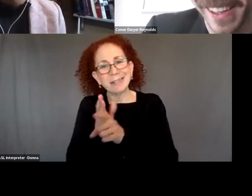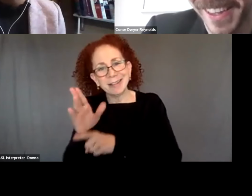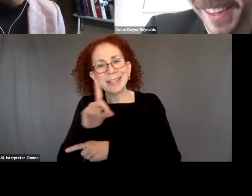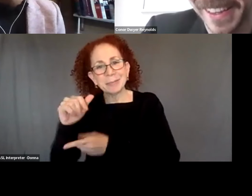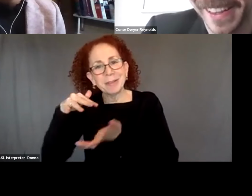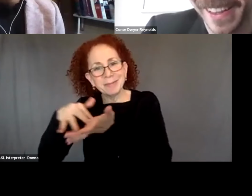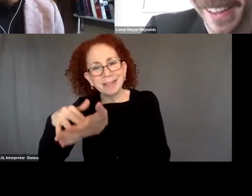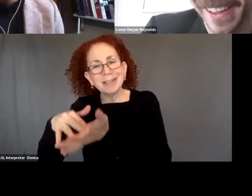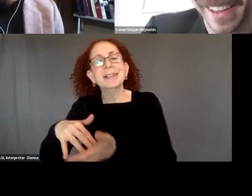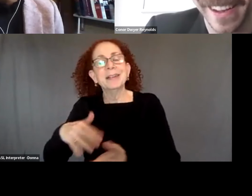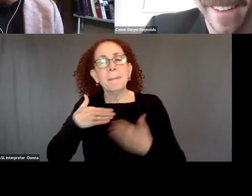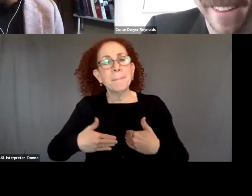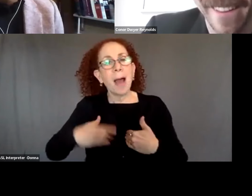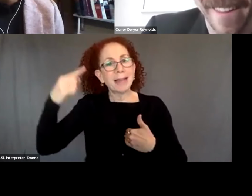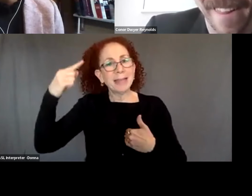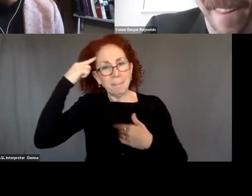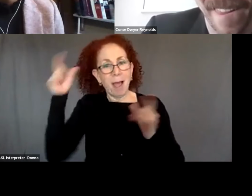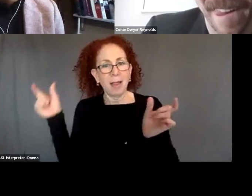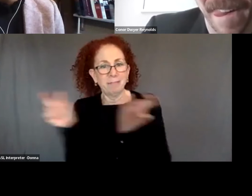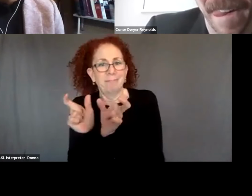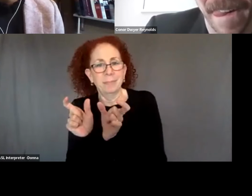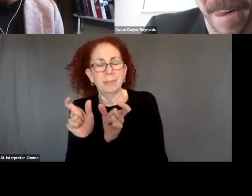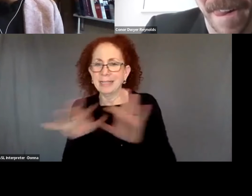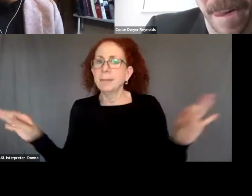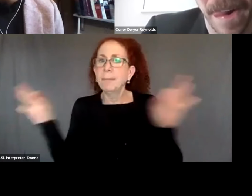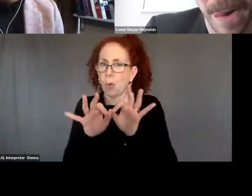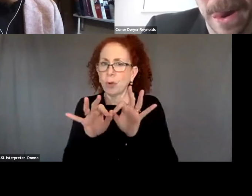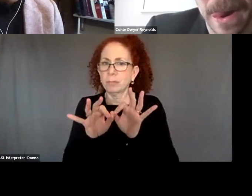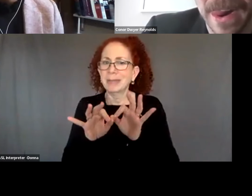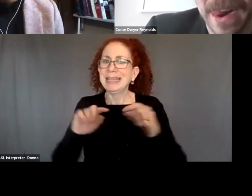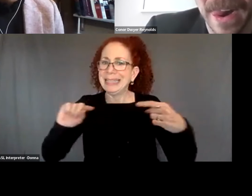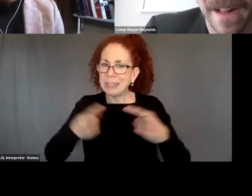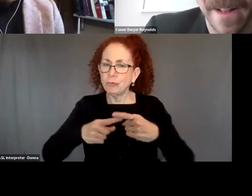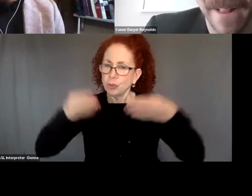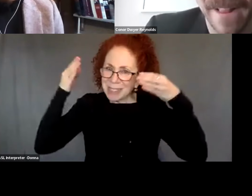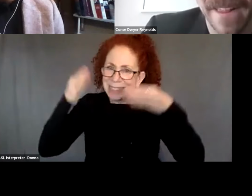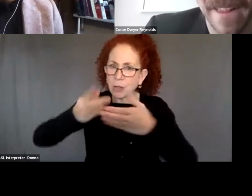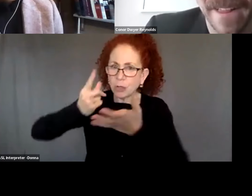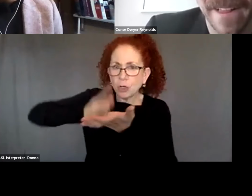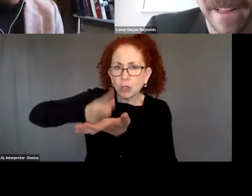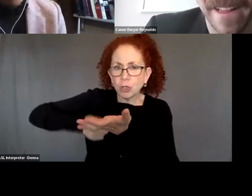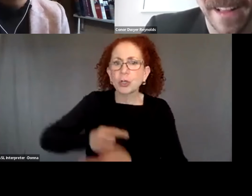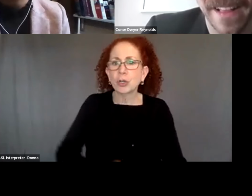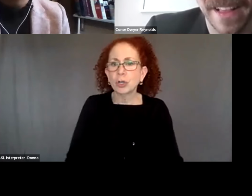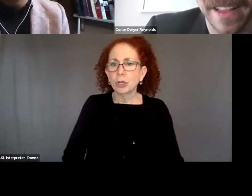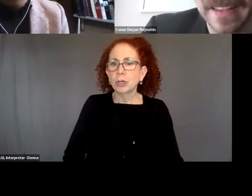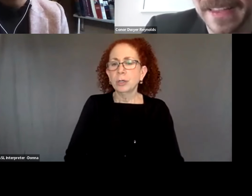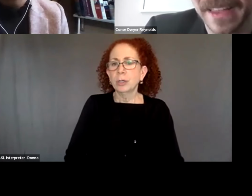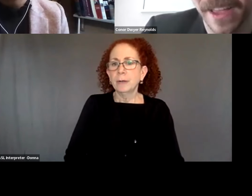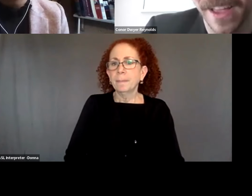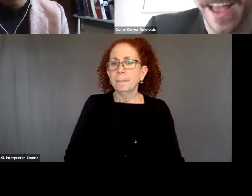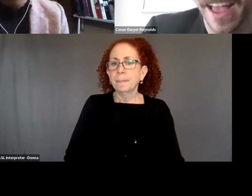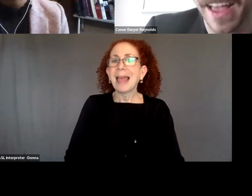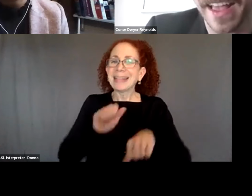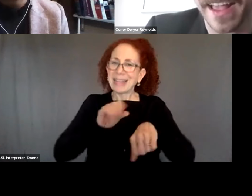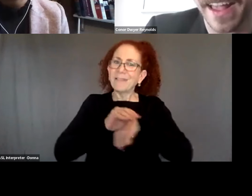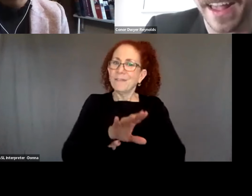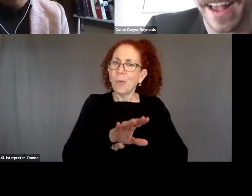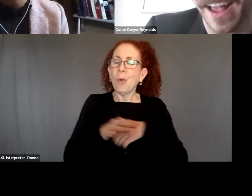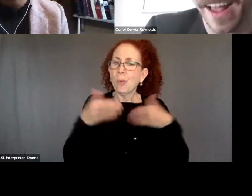body minds, are really important injuries to center. And I think that in many ways they can inform the